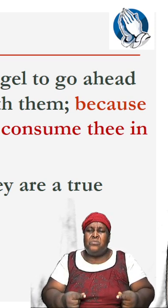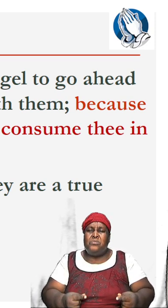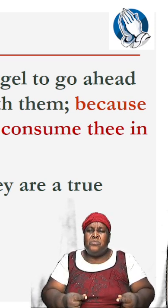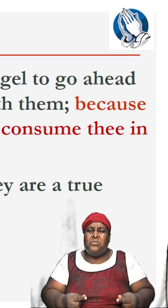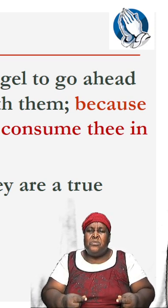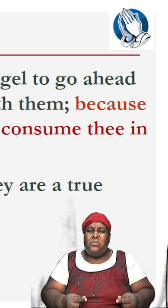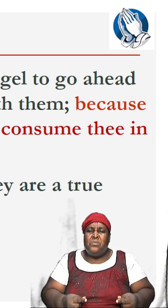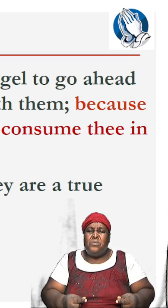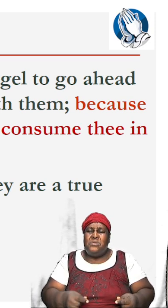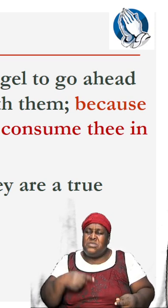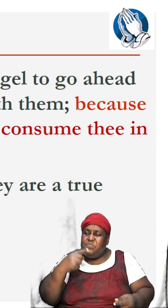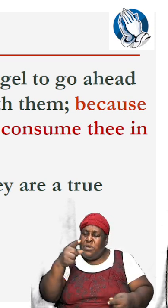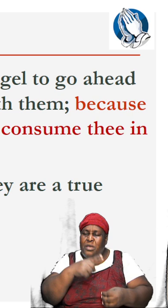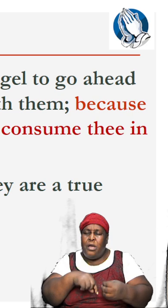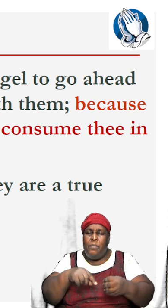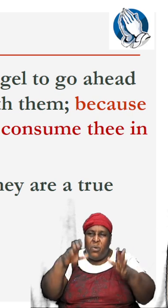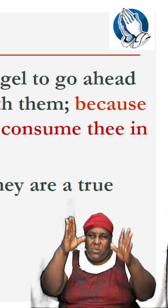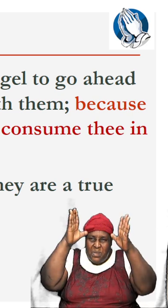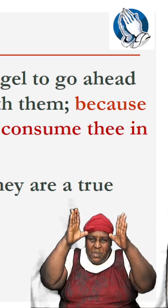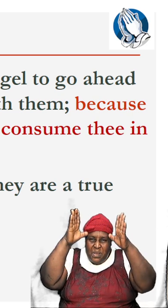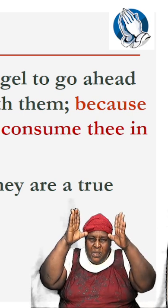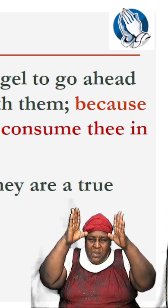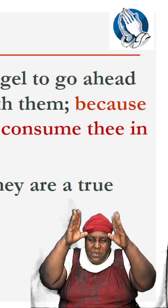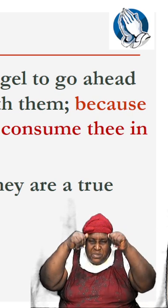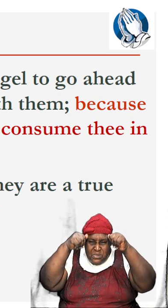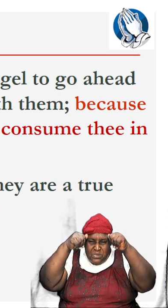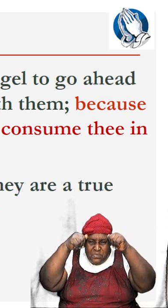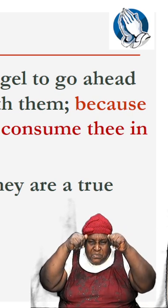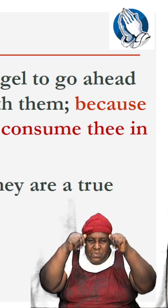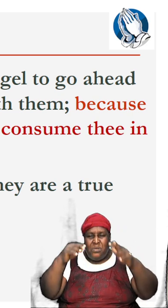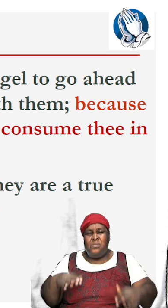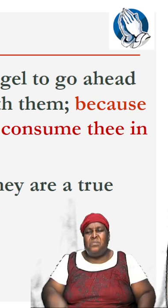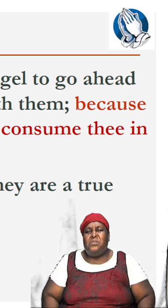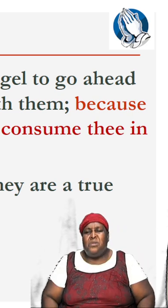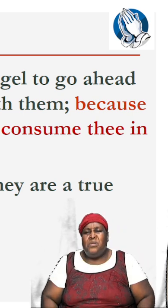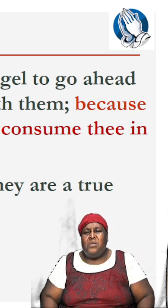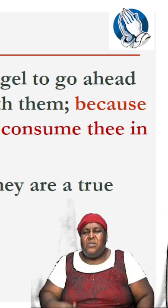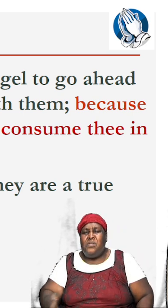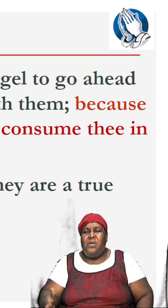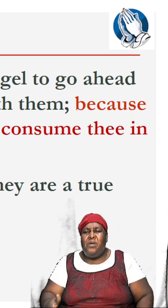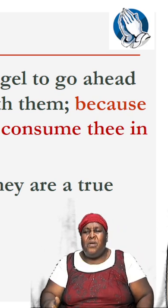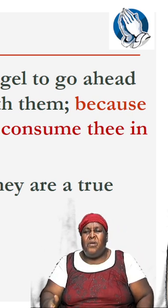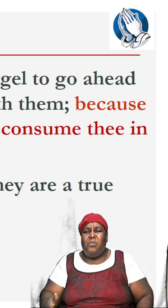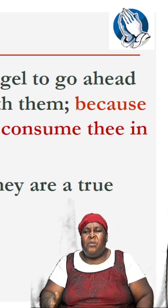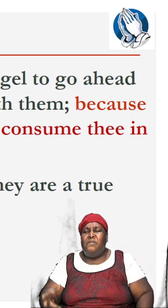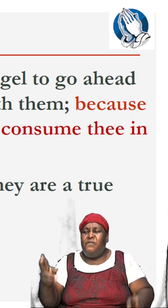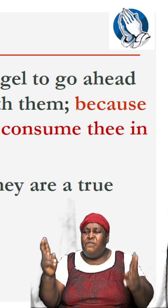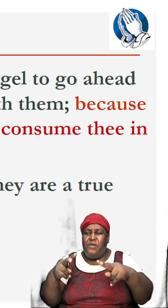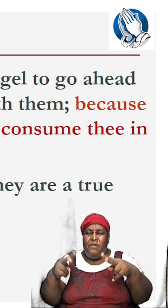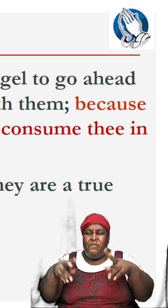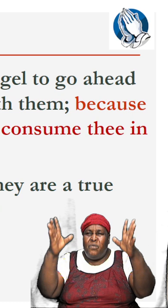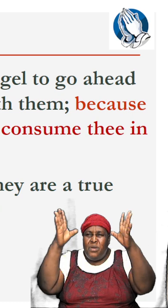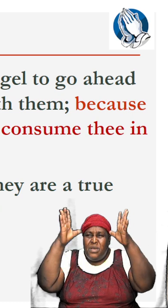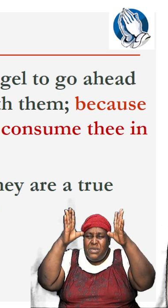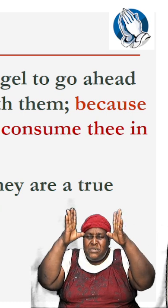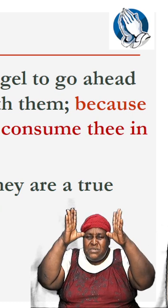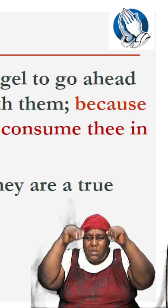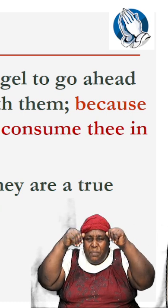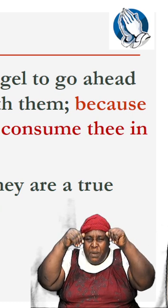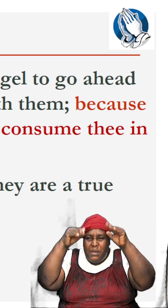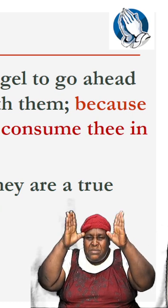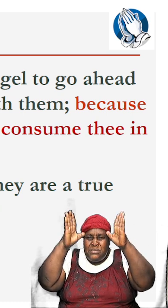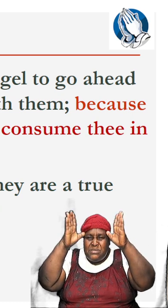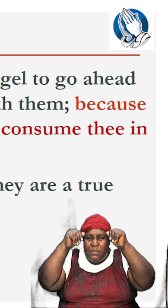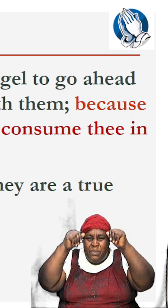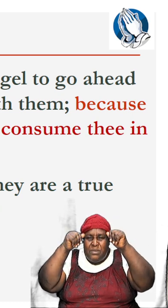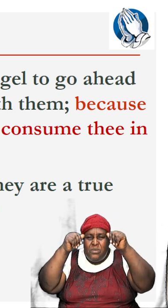being stiff-necked, praise God, stiff-necked actually means that they were very stubborn. It means that